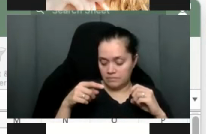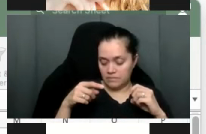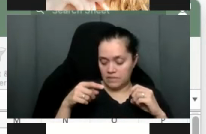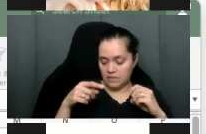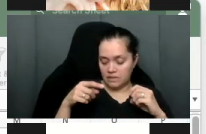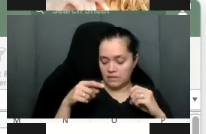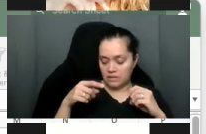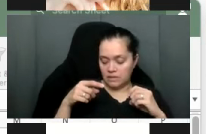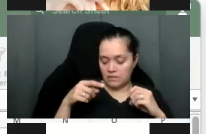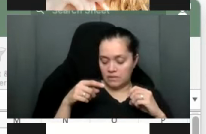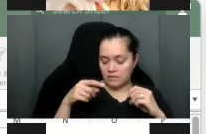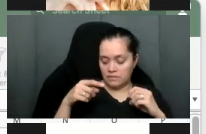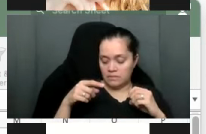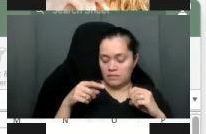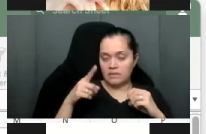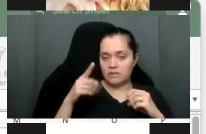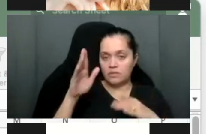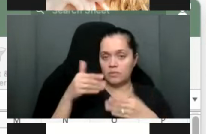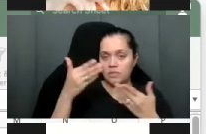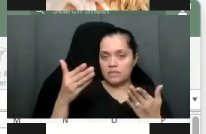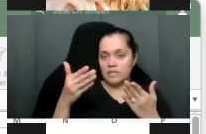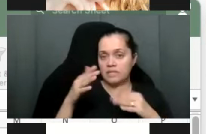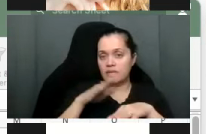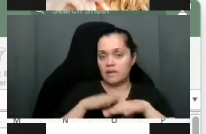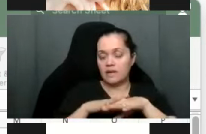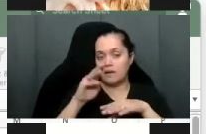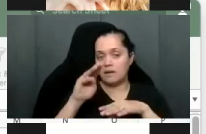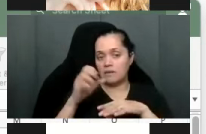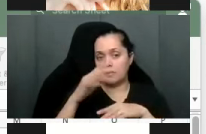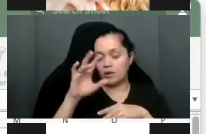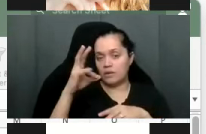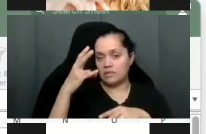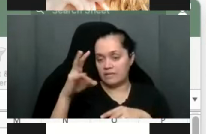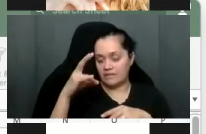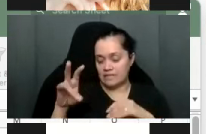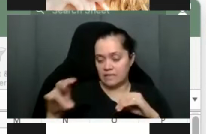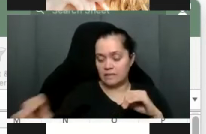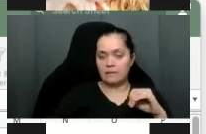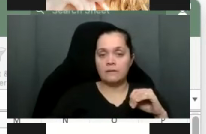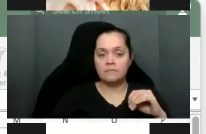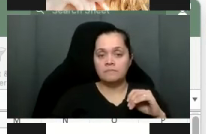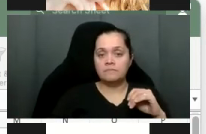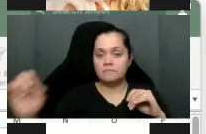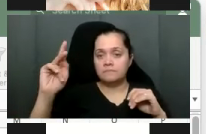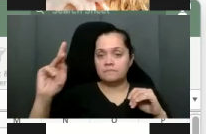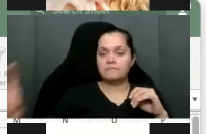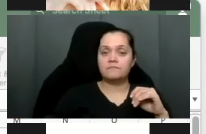semester, you will present it on March 17th. Okay.